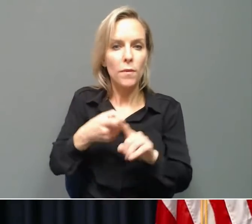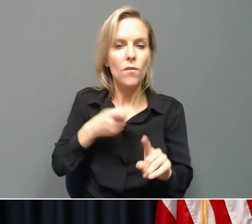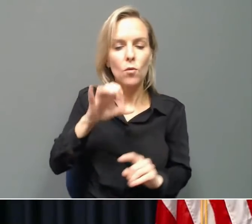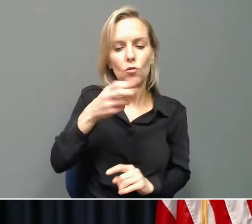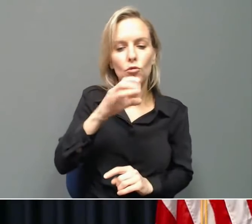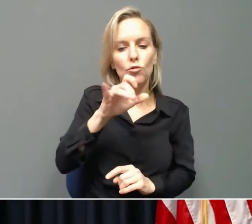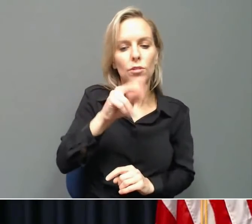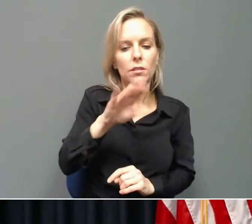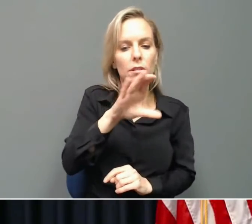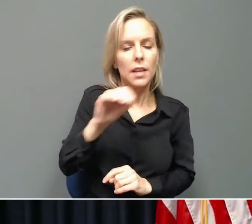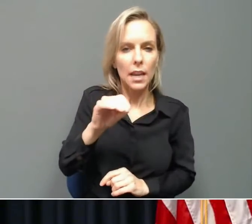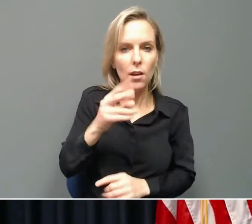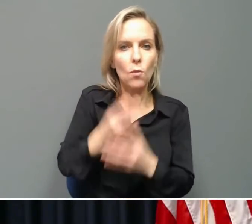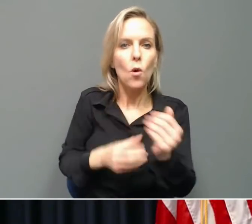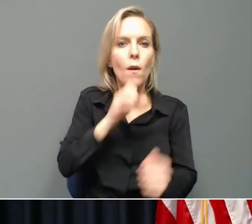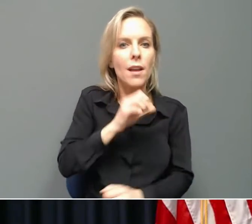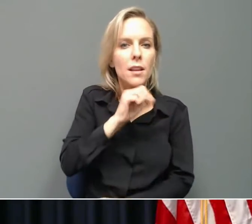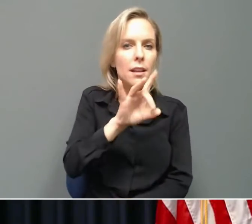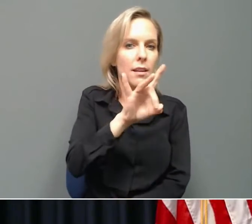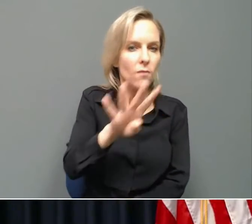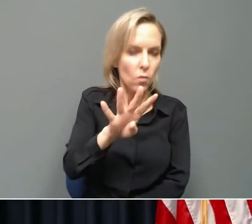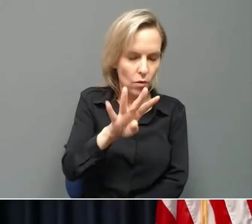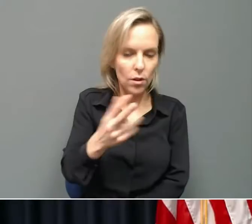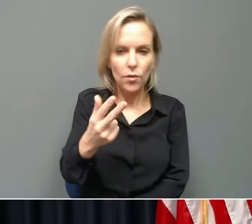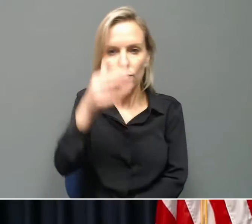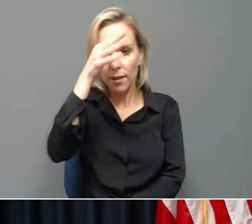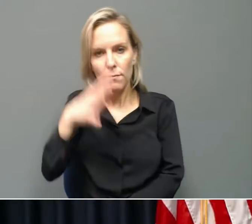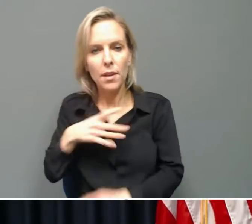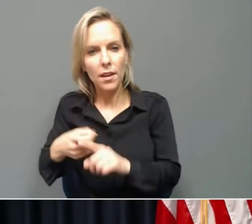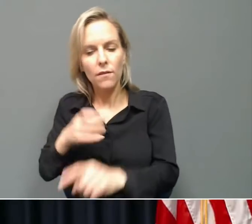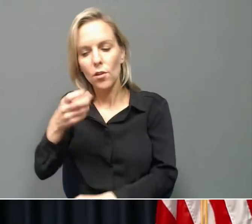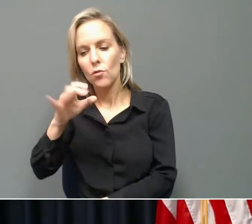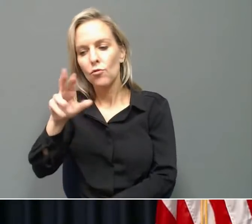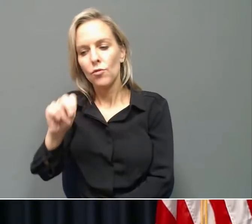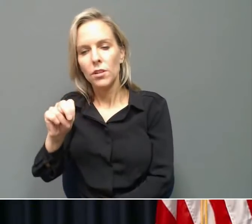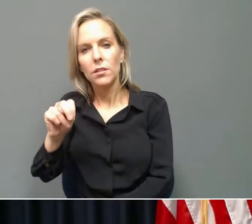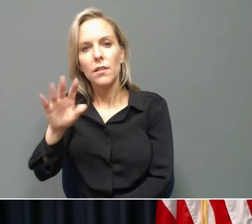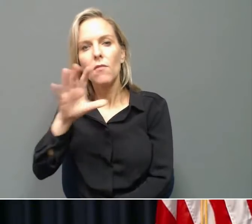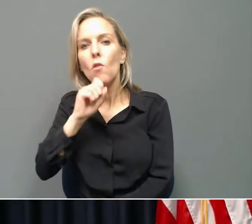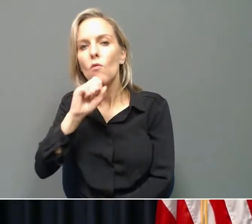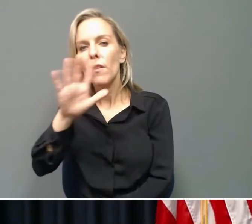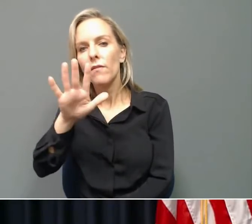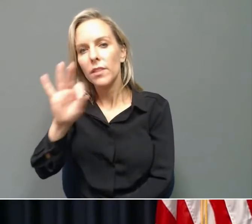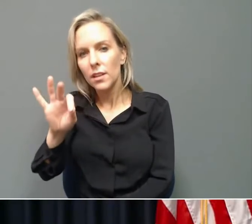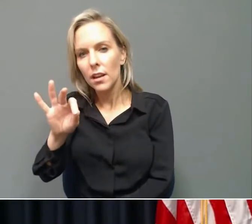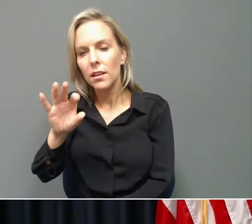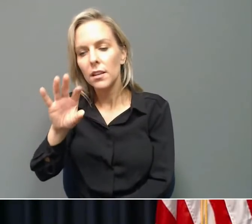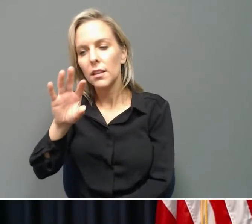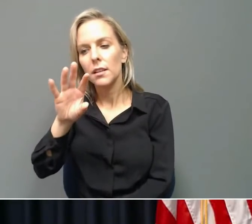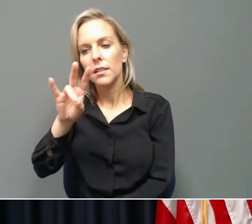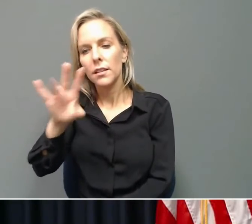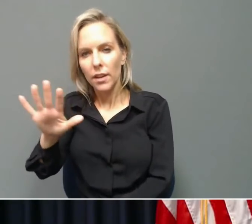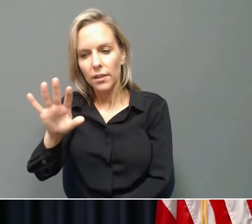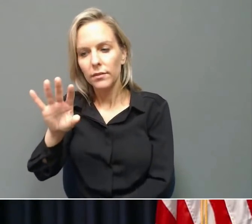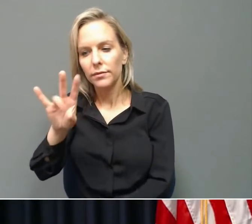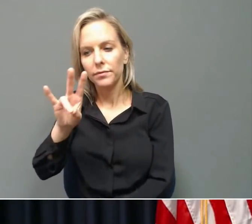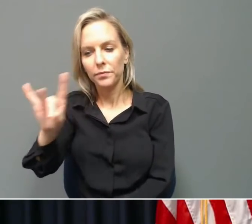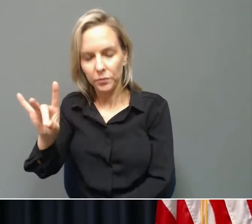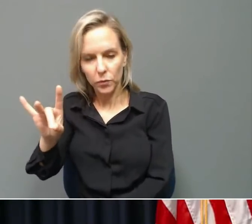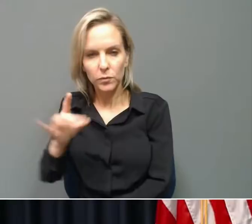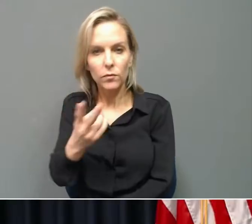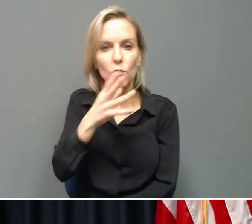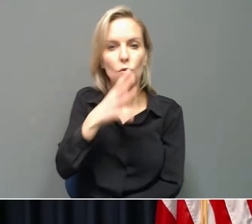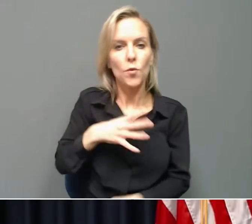ages 84, 3 men from Christian County, ages 59, 75, and 78, 2 women from